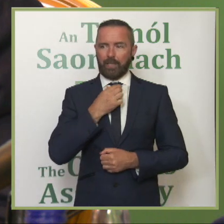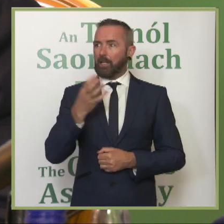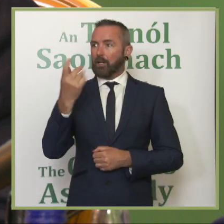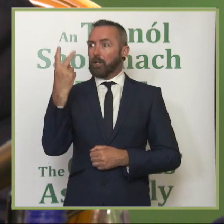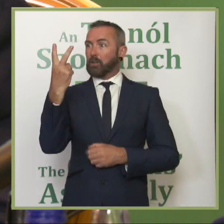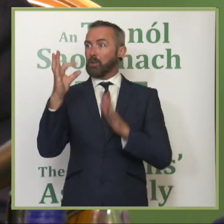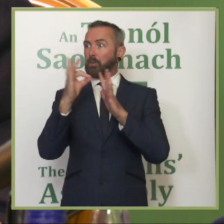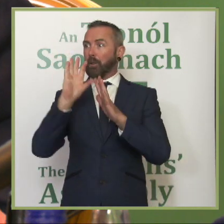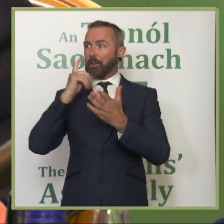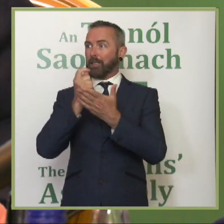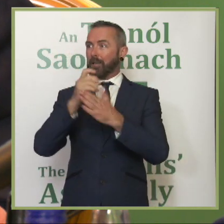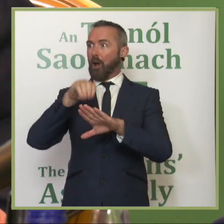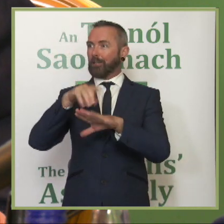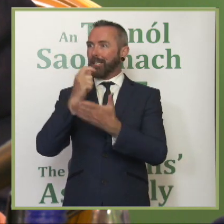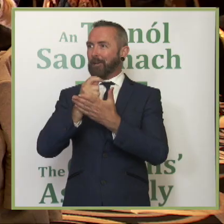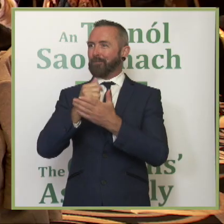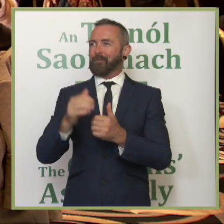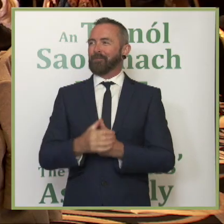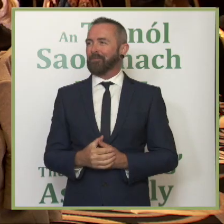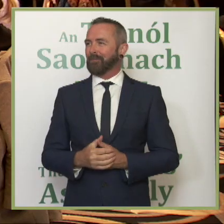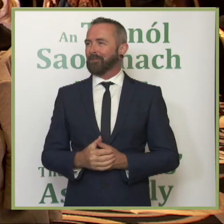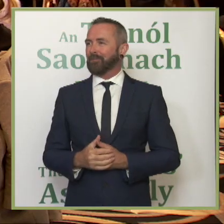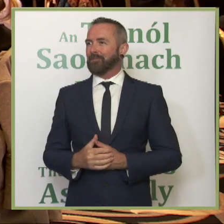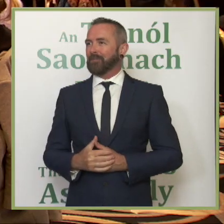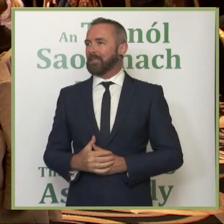raised, which would take away. Table number 7.